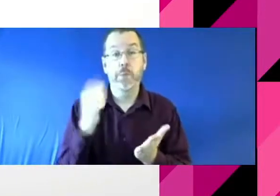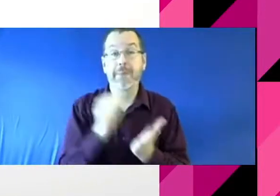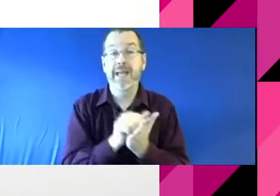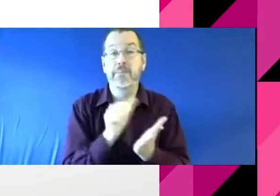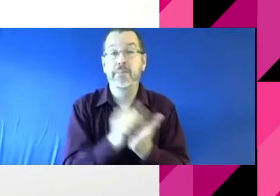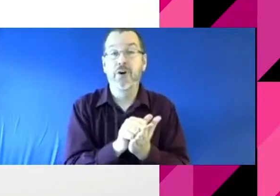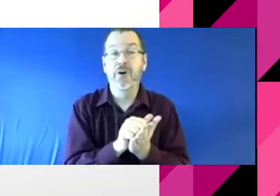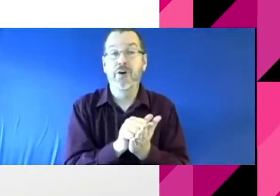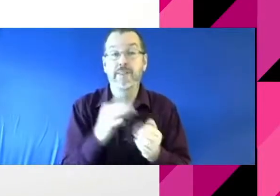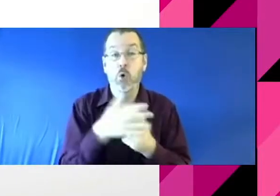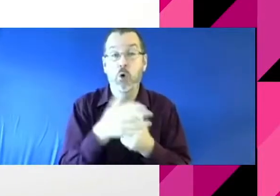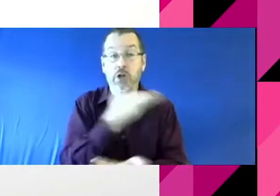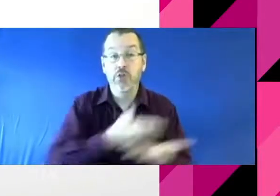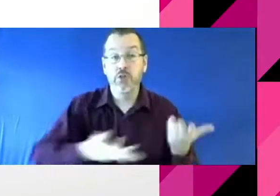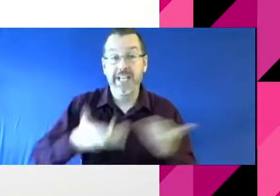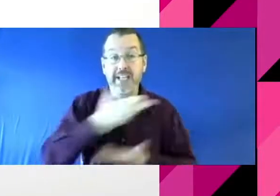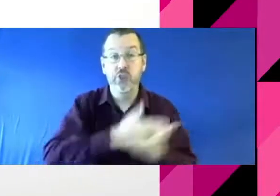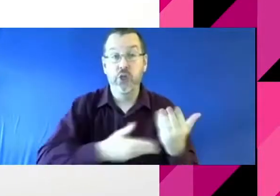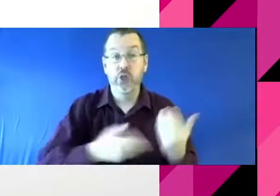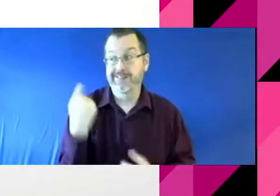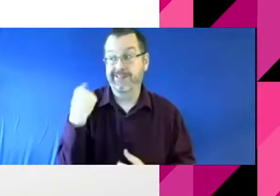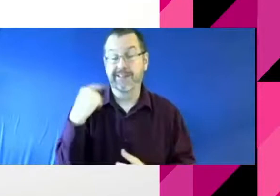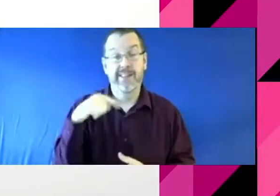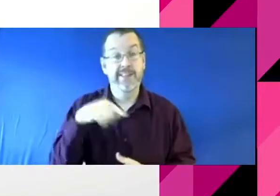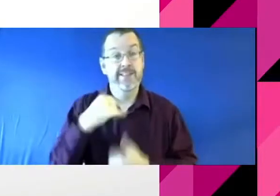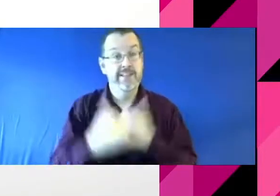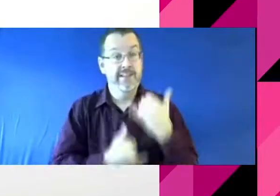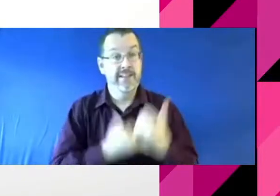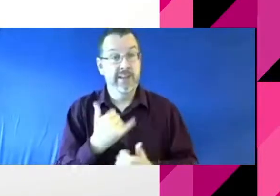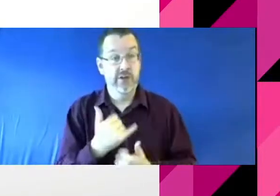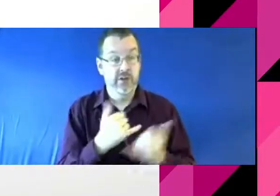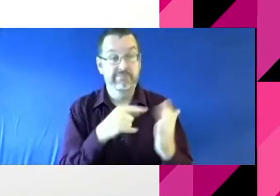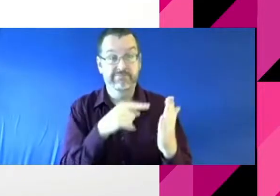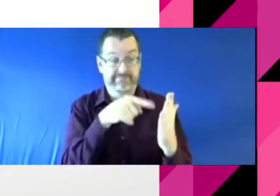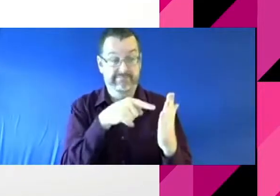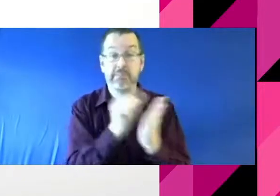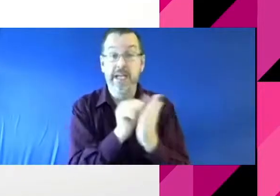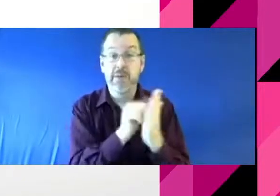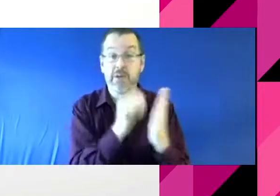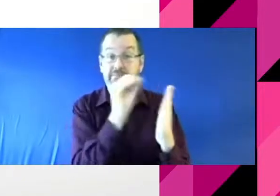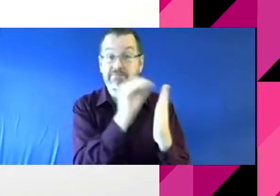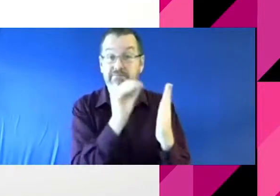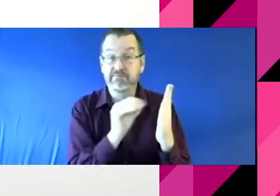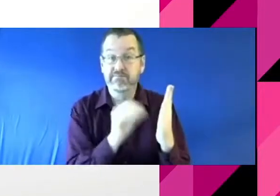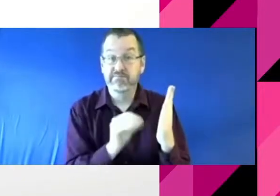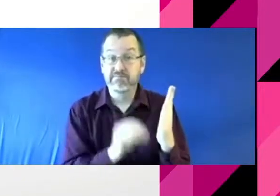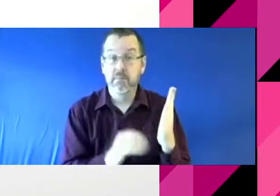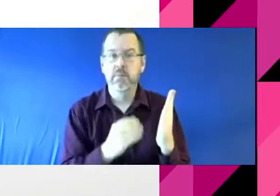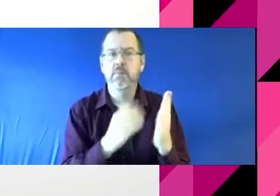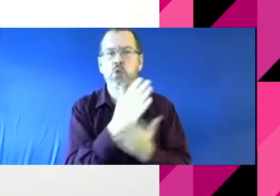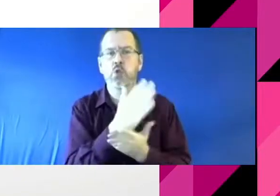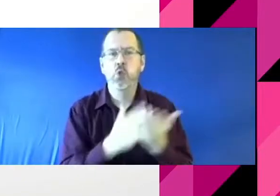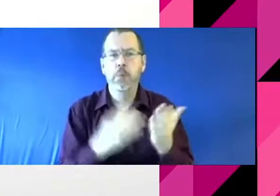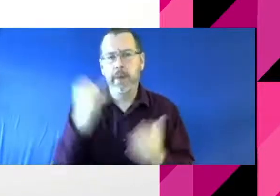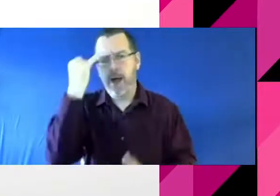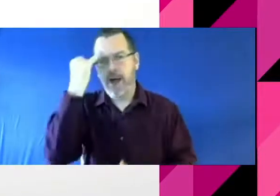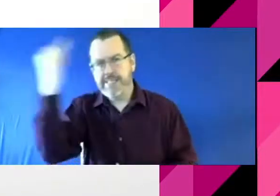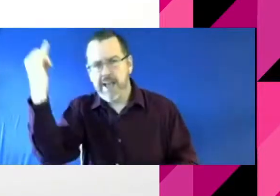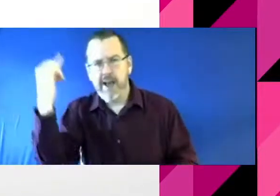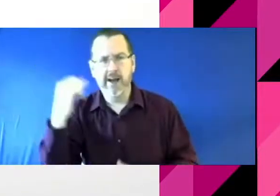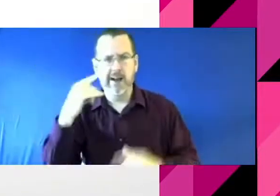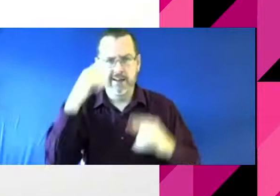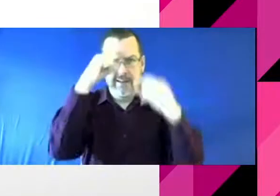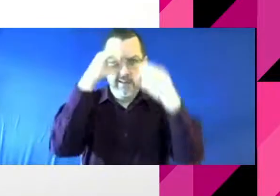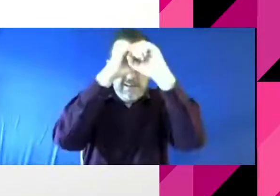on this year, and we set out there some of the ideas and concepts. And I think